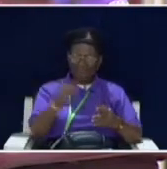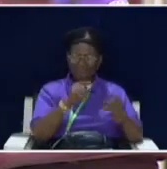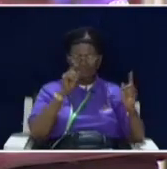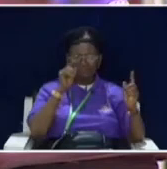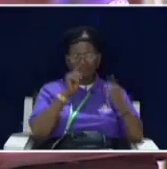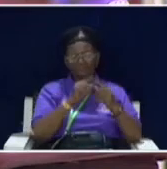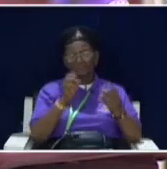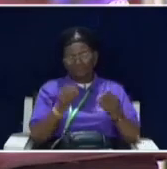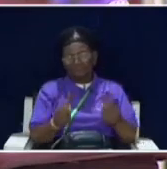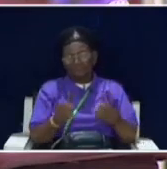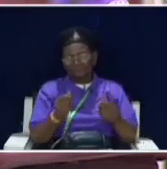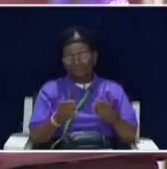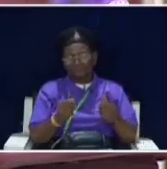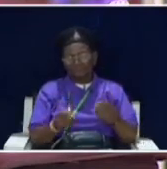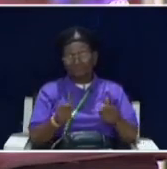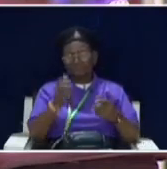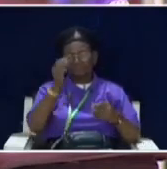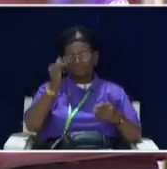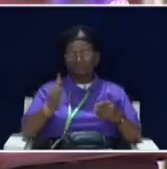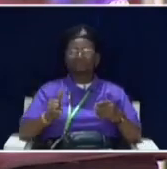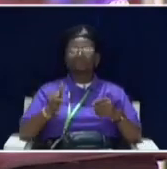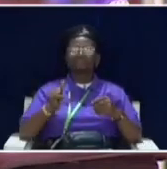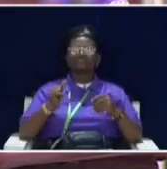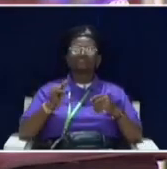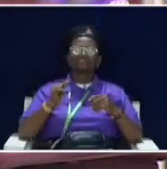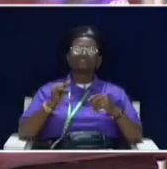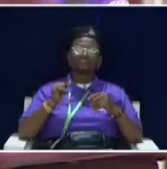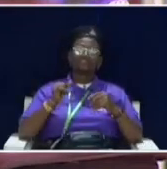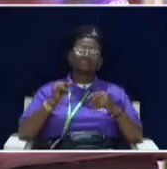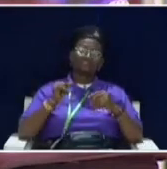Amu ode opin le pare ni kankan.